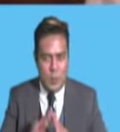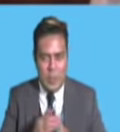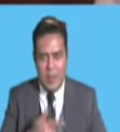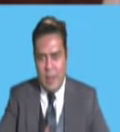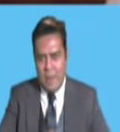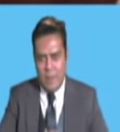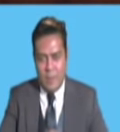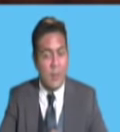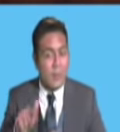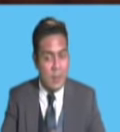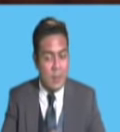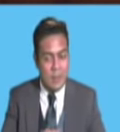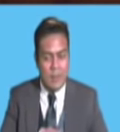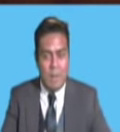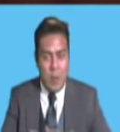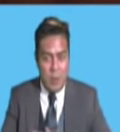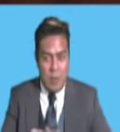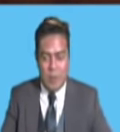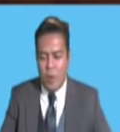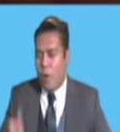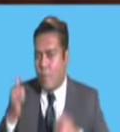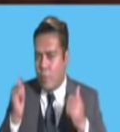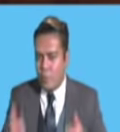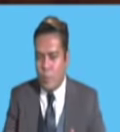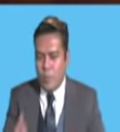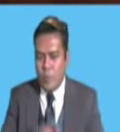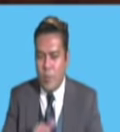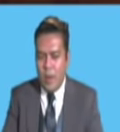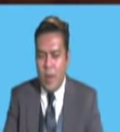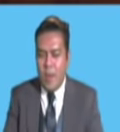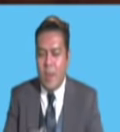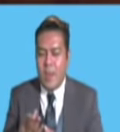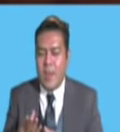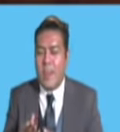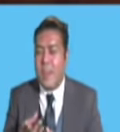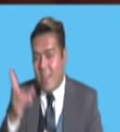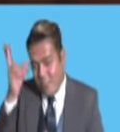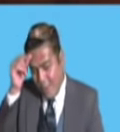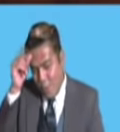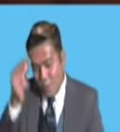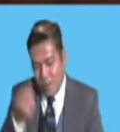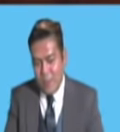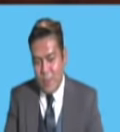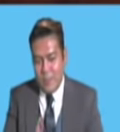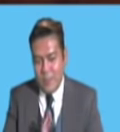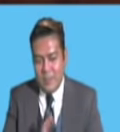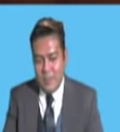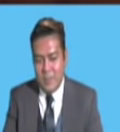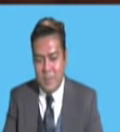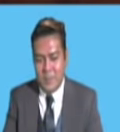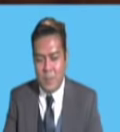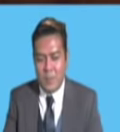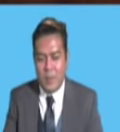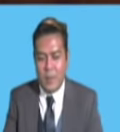this lays the foundation for the development of resilient Itoke communities. Honorable Speaker, sir, I wish to also comment on